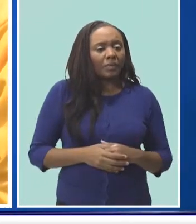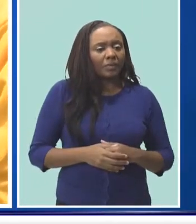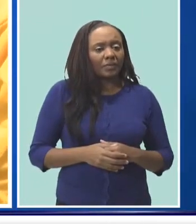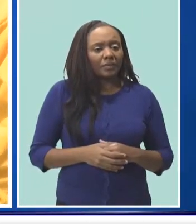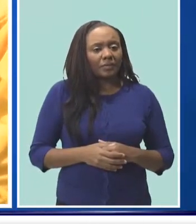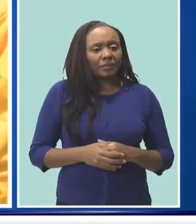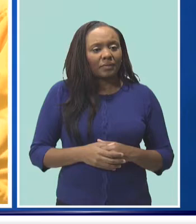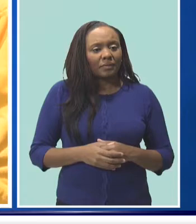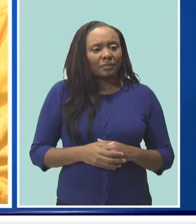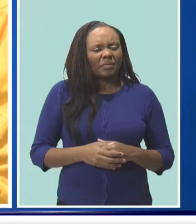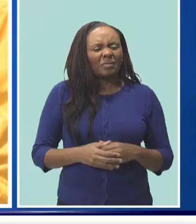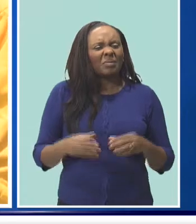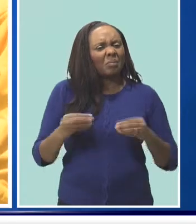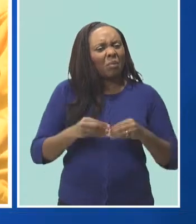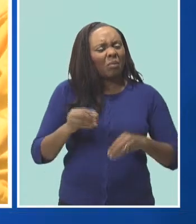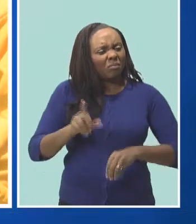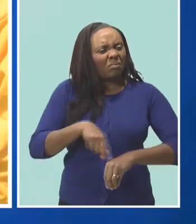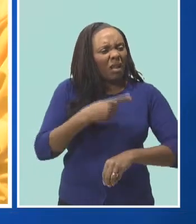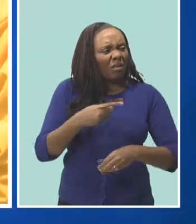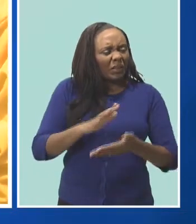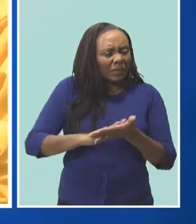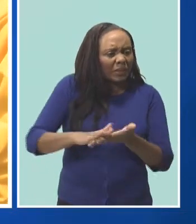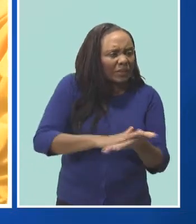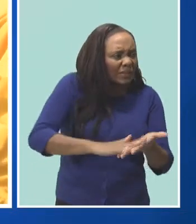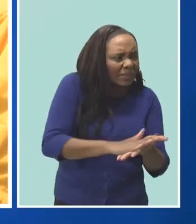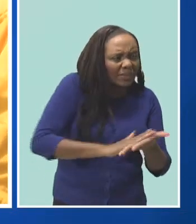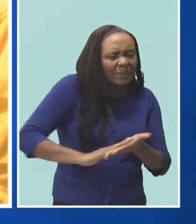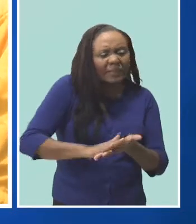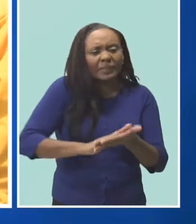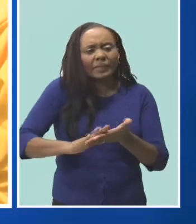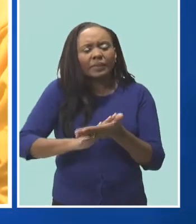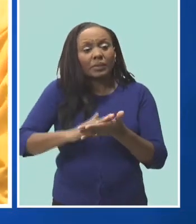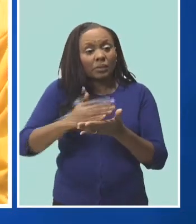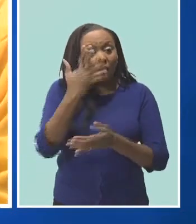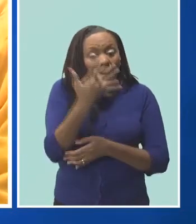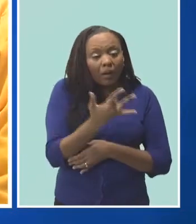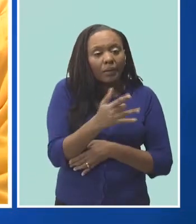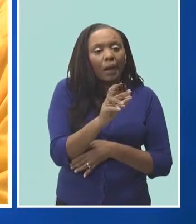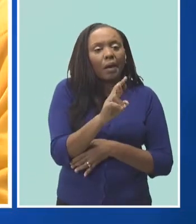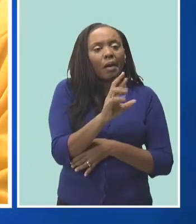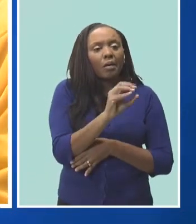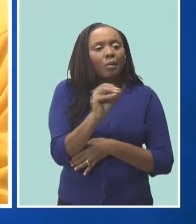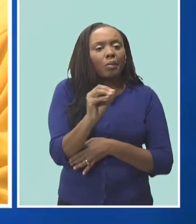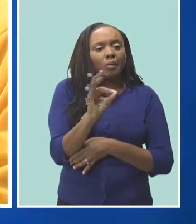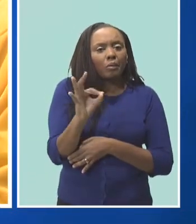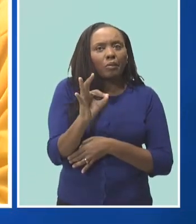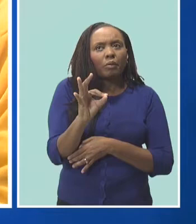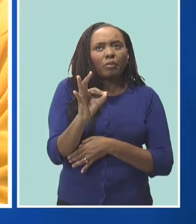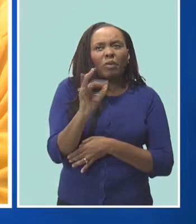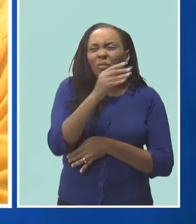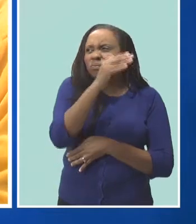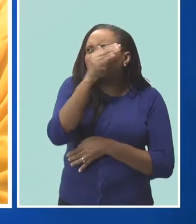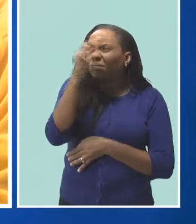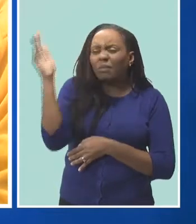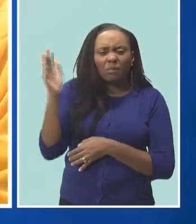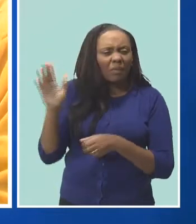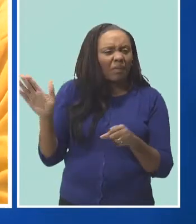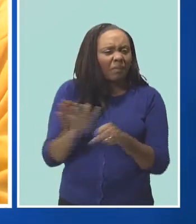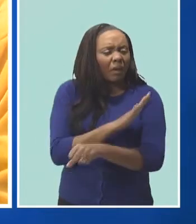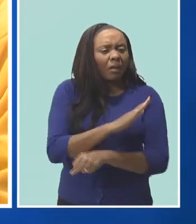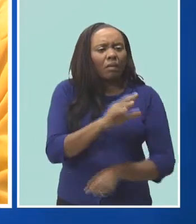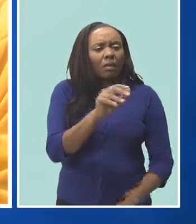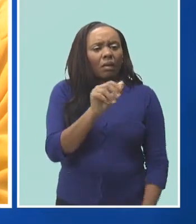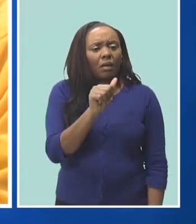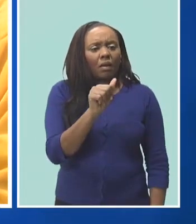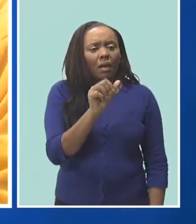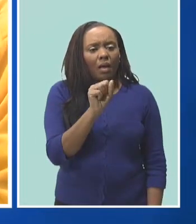It took a little longer than anticipated because the roof is made of asbestos. So we had to take our